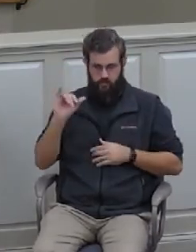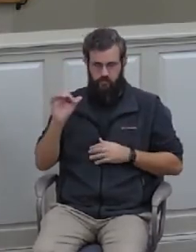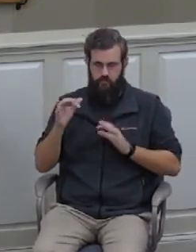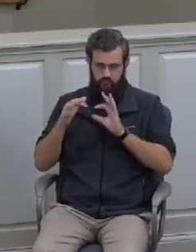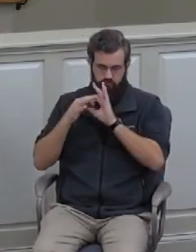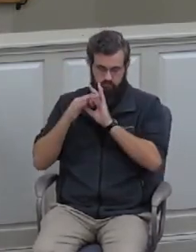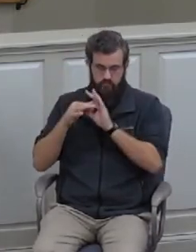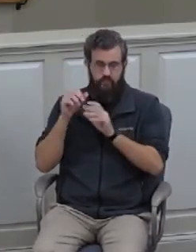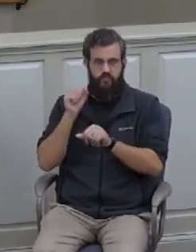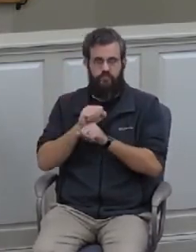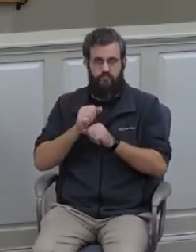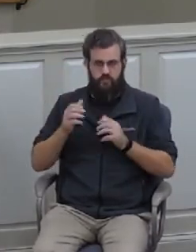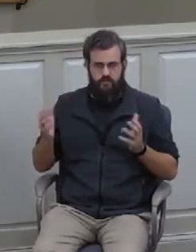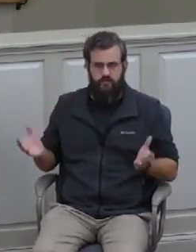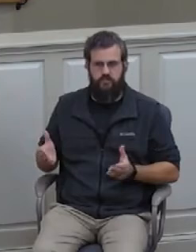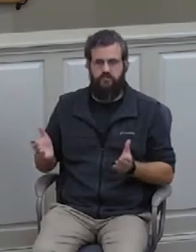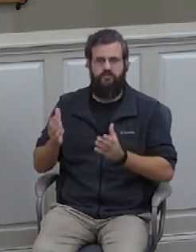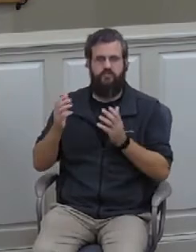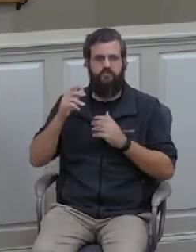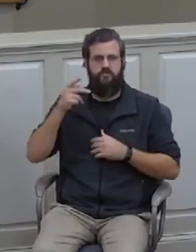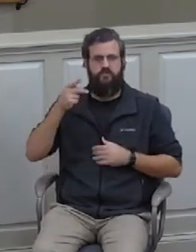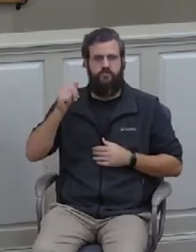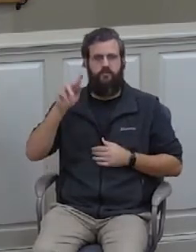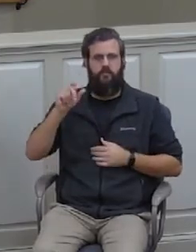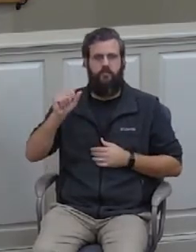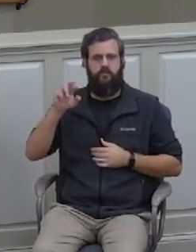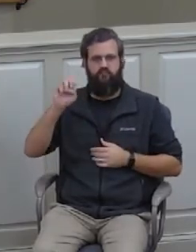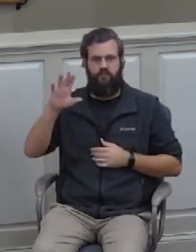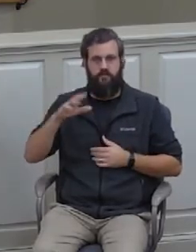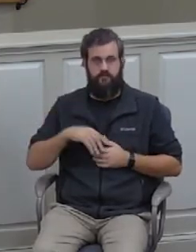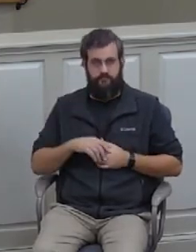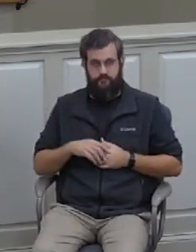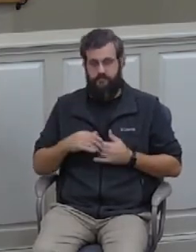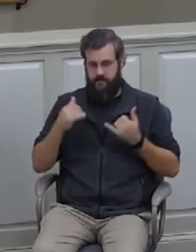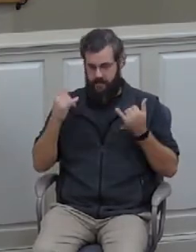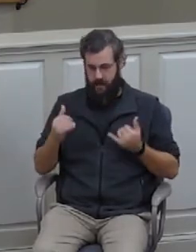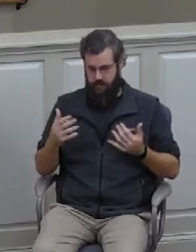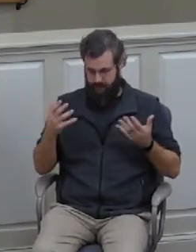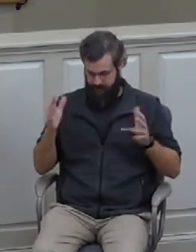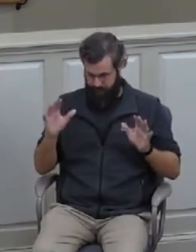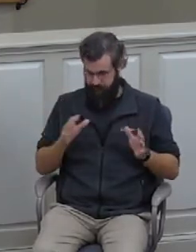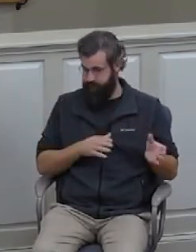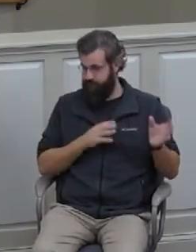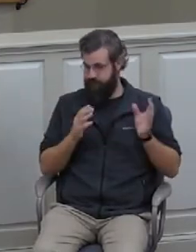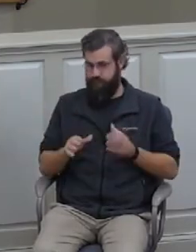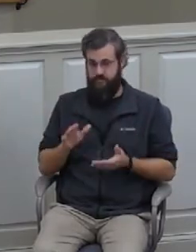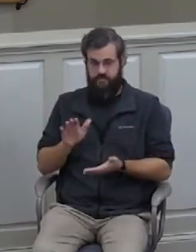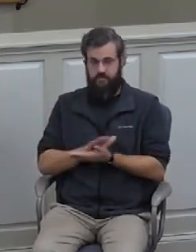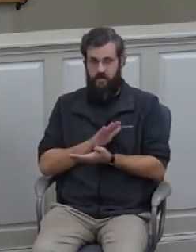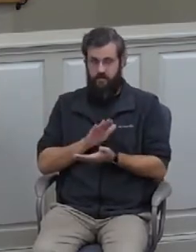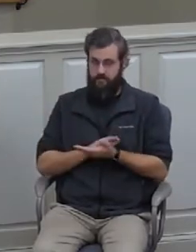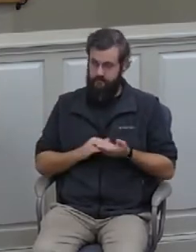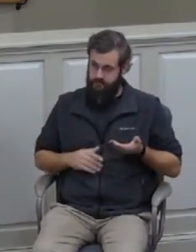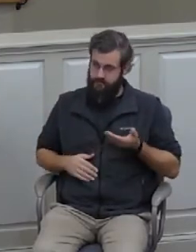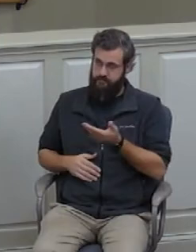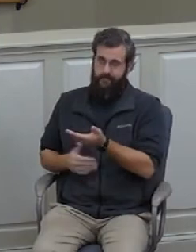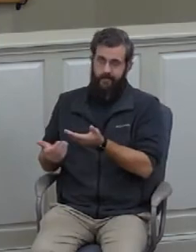effort to promote parks and recreation in this community. With that being said, the document is before